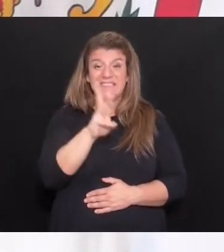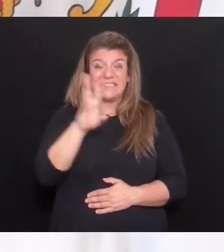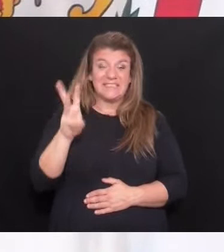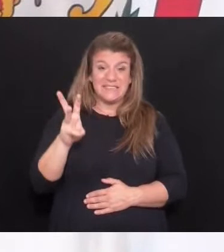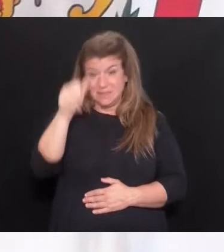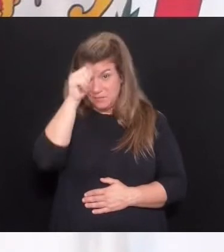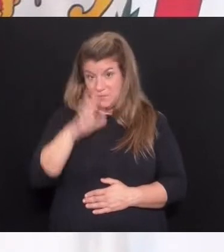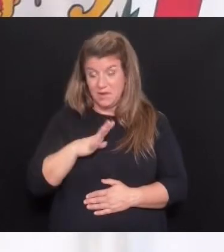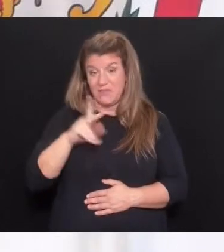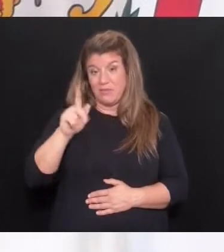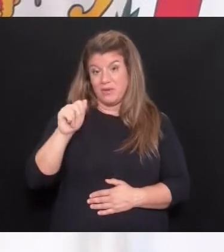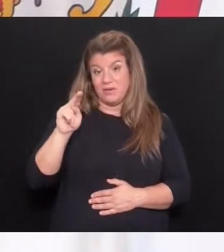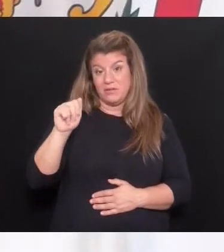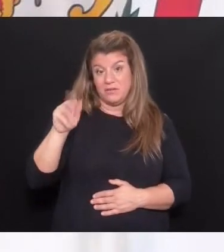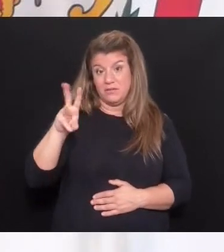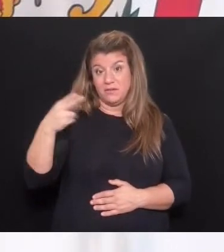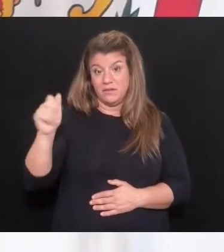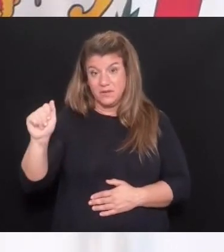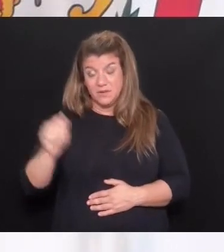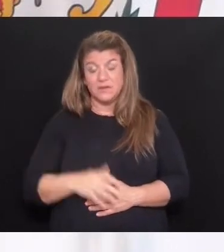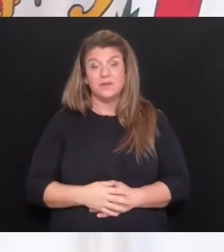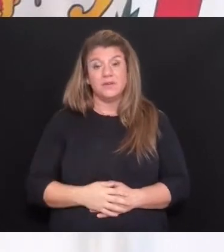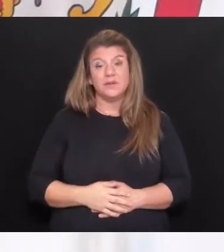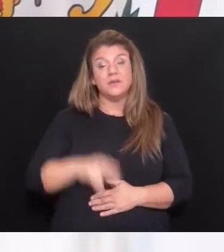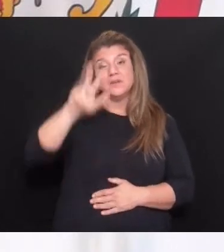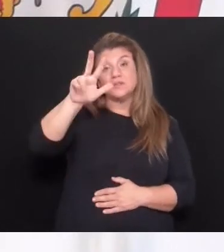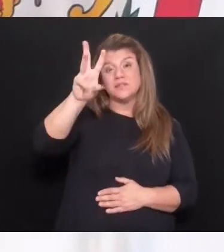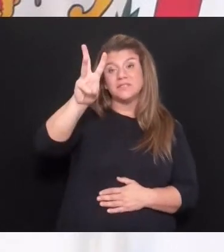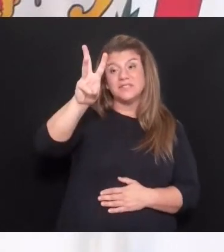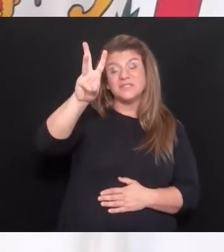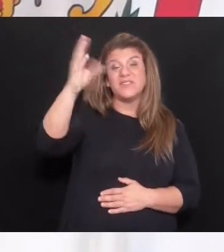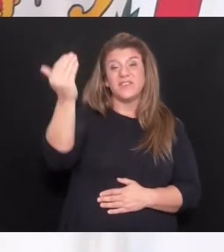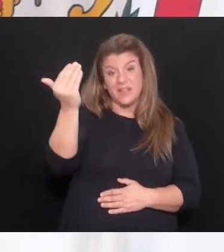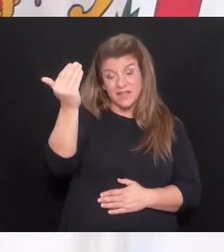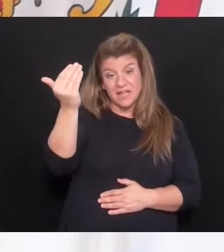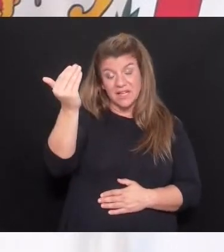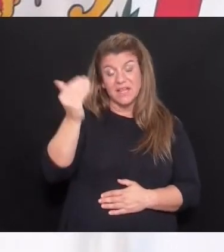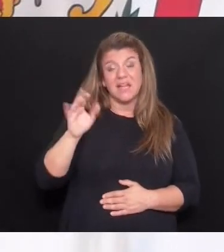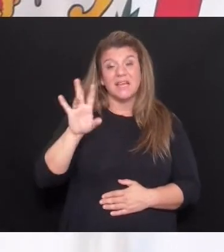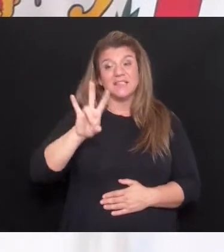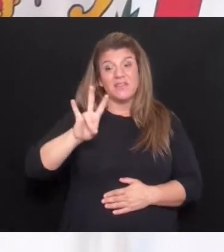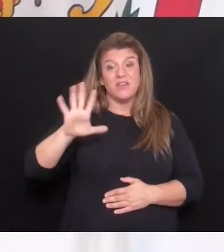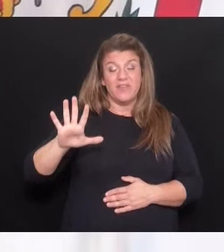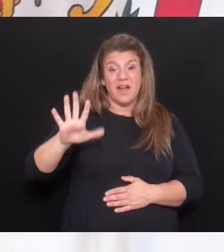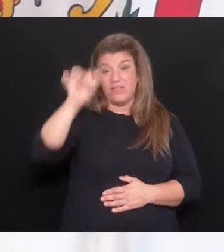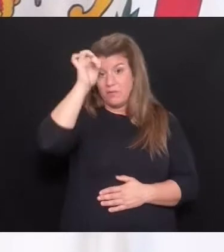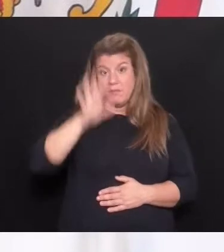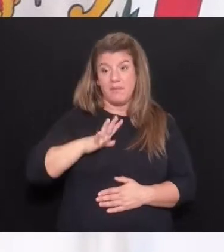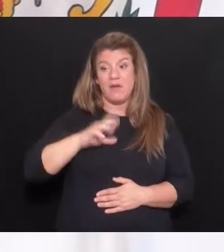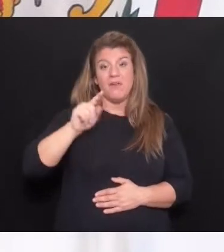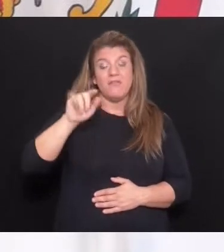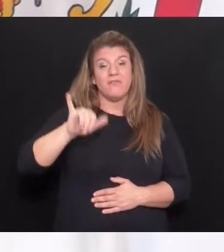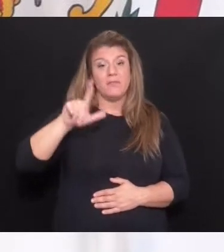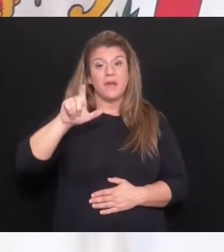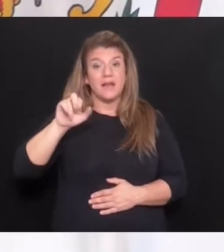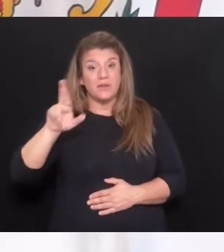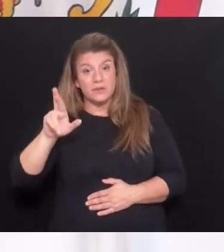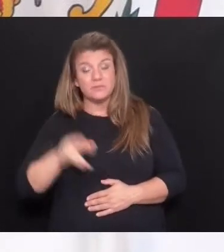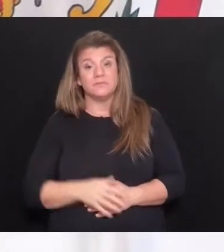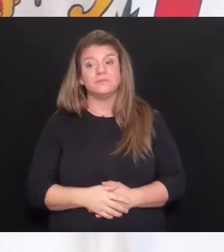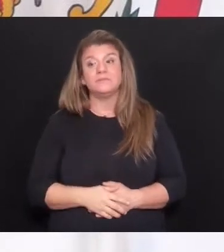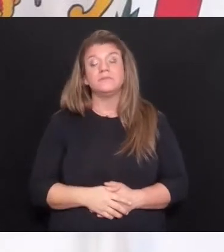66-year-old male from Kanawha County. The 3,615th death is a 75-year-old male from Tyler County.